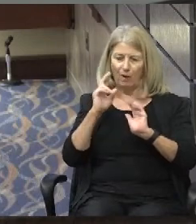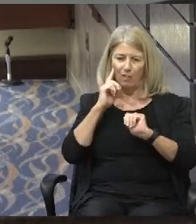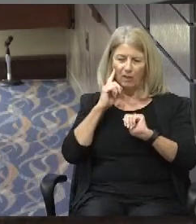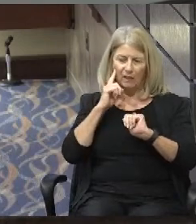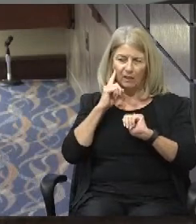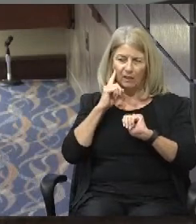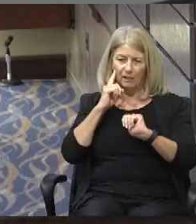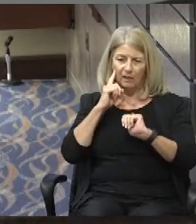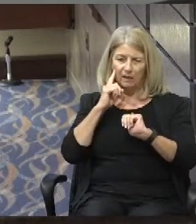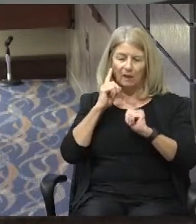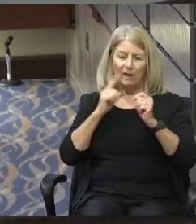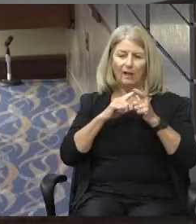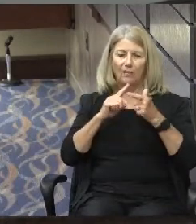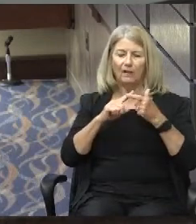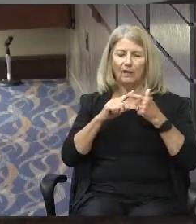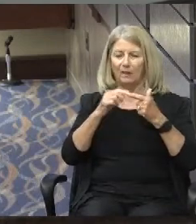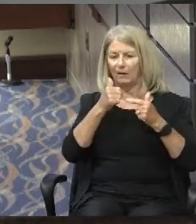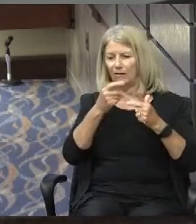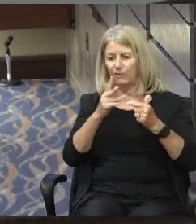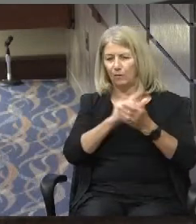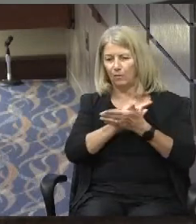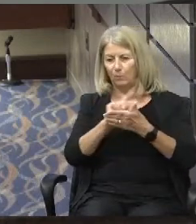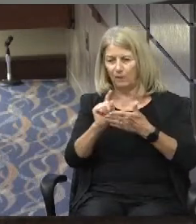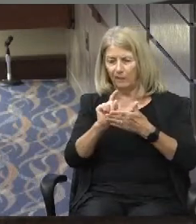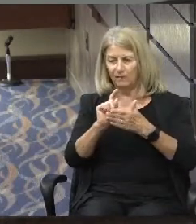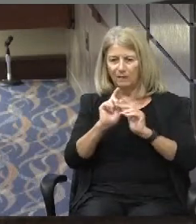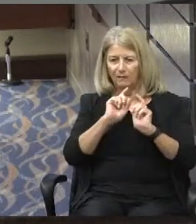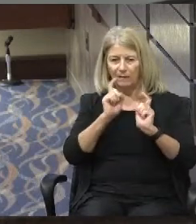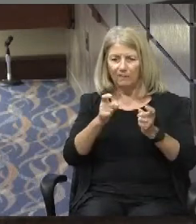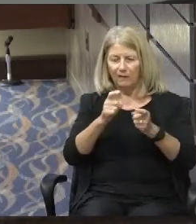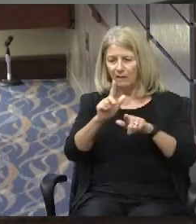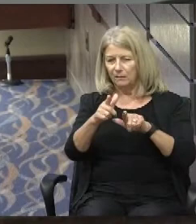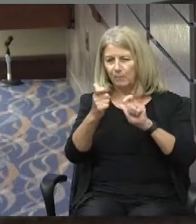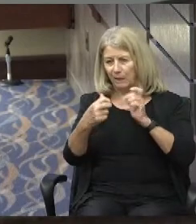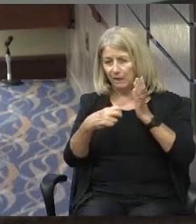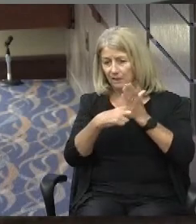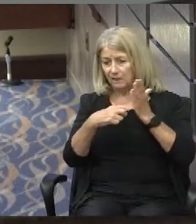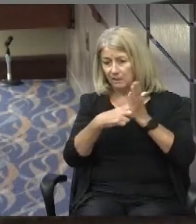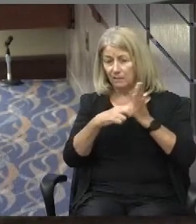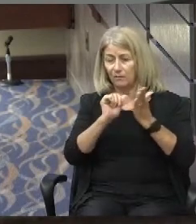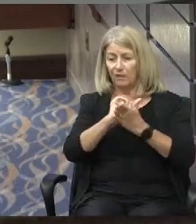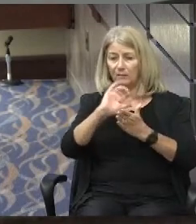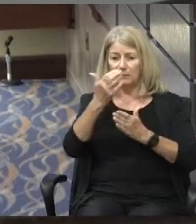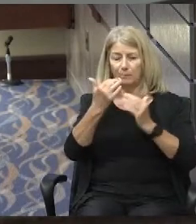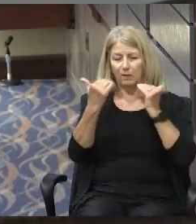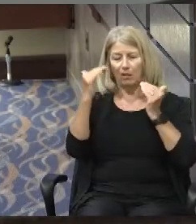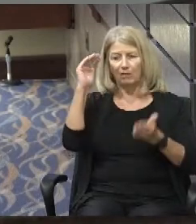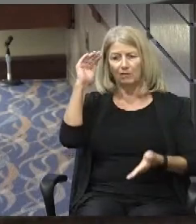trailer, and then just a couple weeks of handout speeding tickets. I mean, that seems less